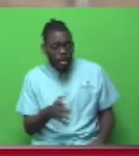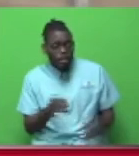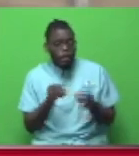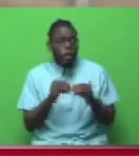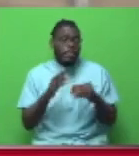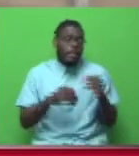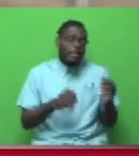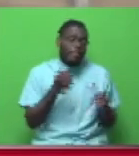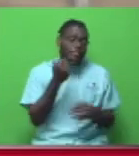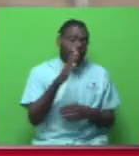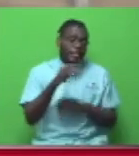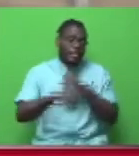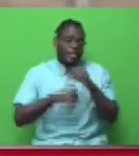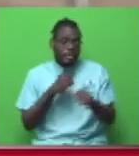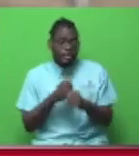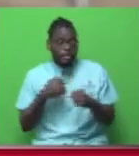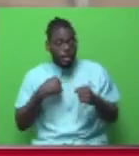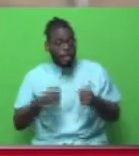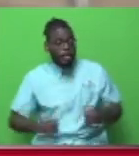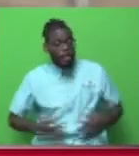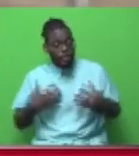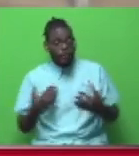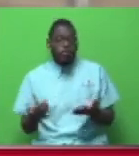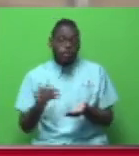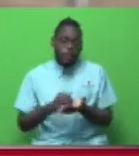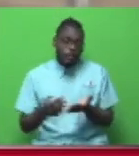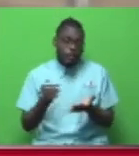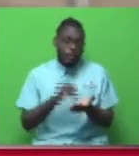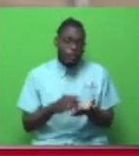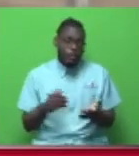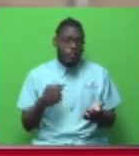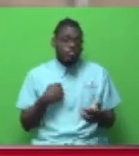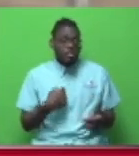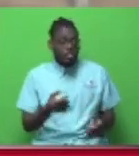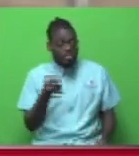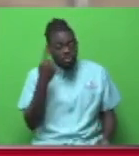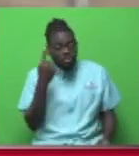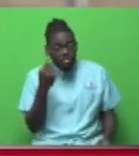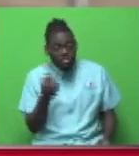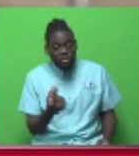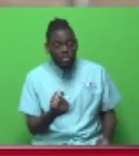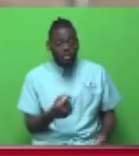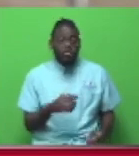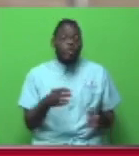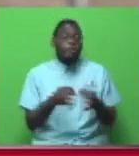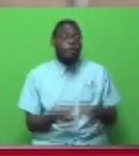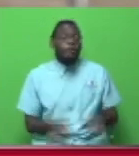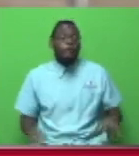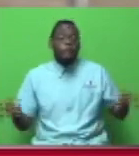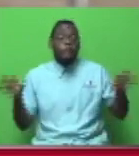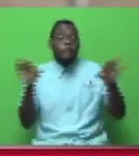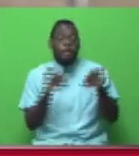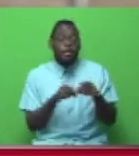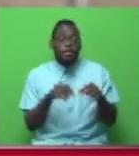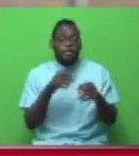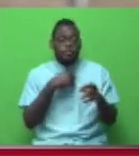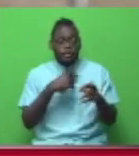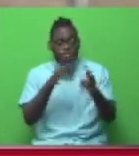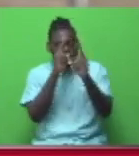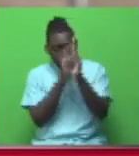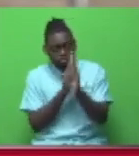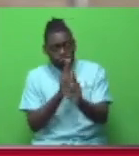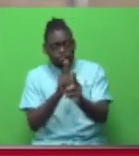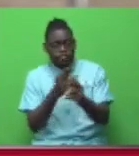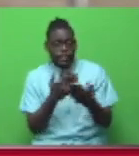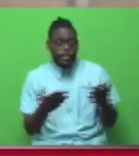Leela, I understand the virtues that the Sri Ram in the Ramayana stood for. I understand that he stood for Dharma. I